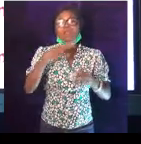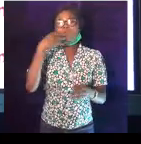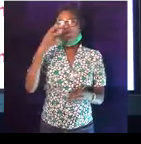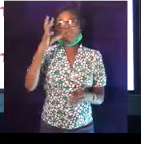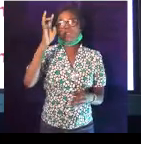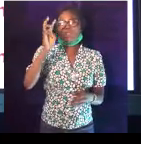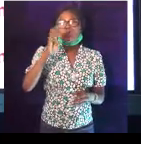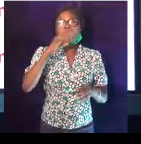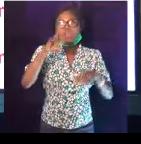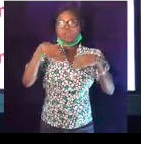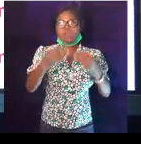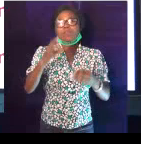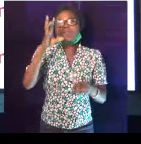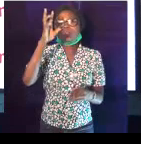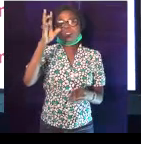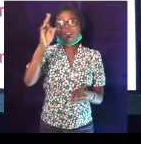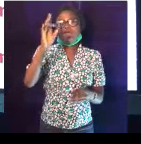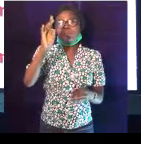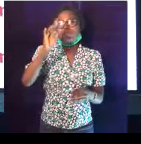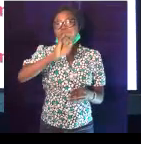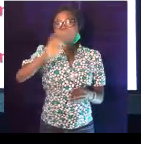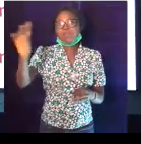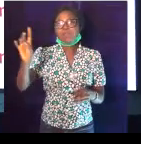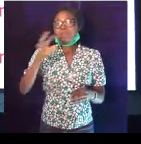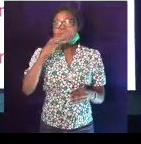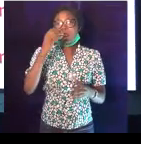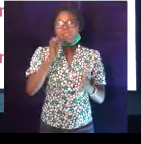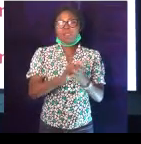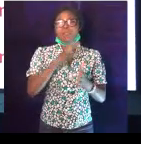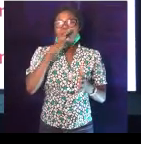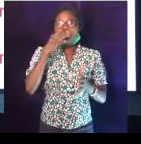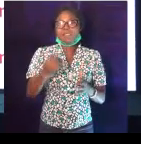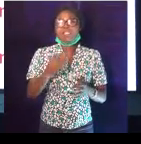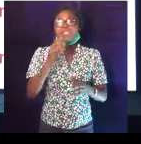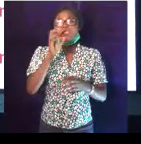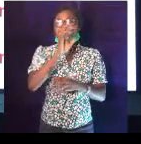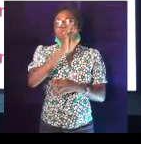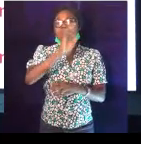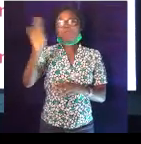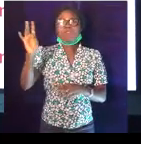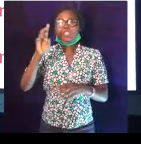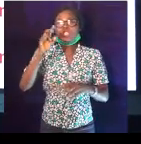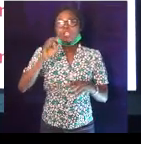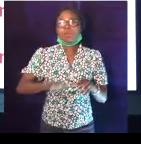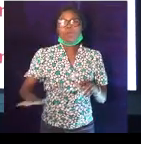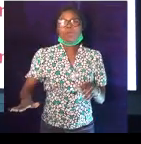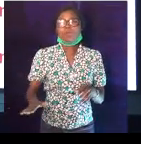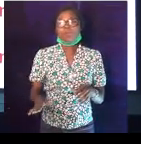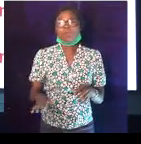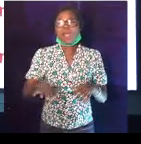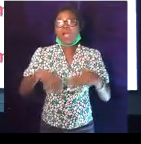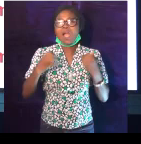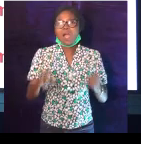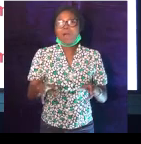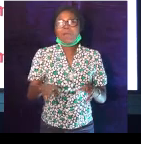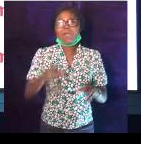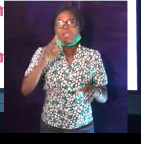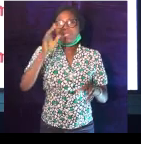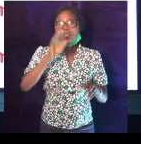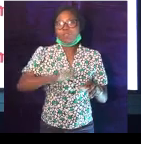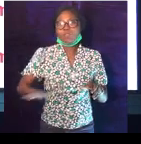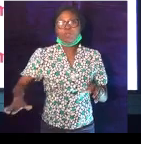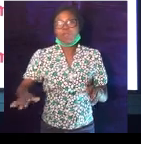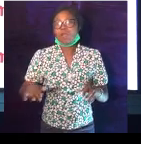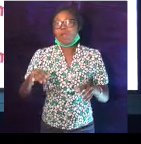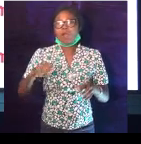plus 10 will give you 70. And that's 70 pupils. I believe you got that right. The second question says, how many pupils